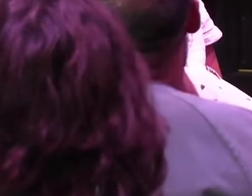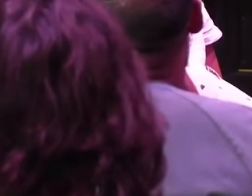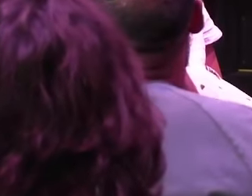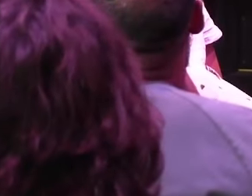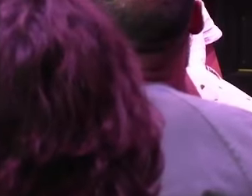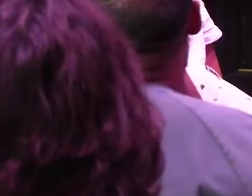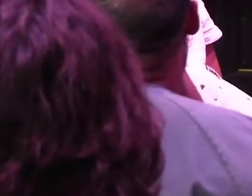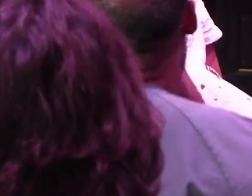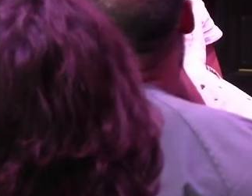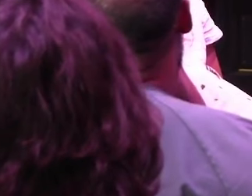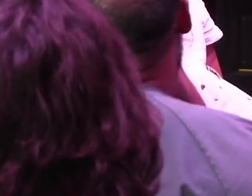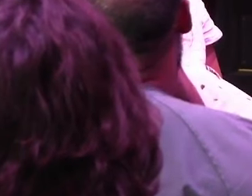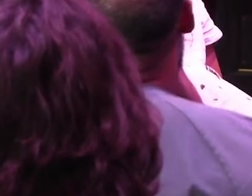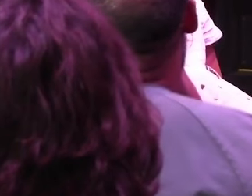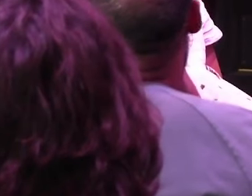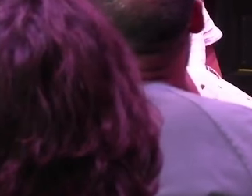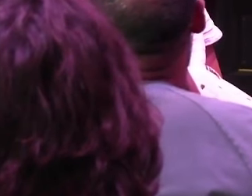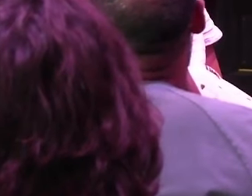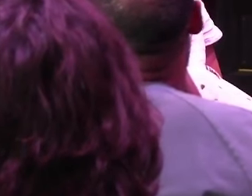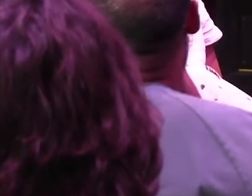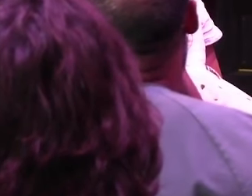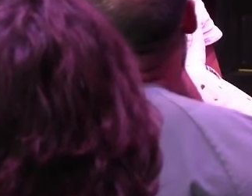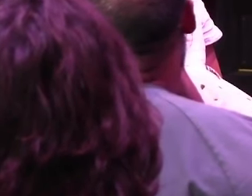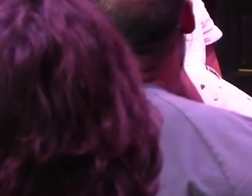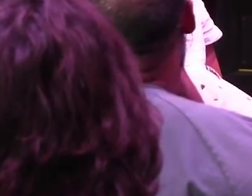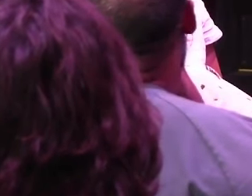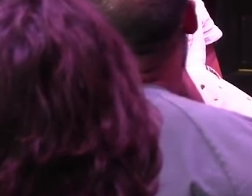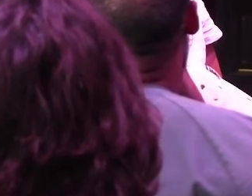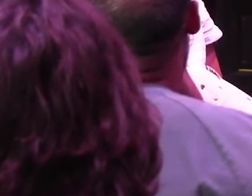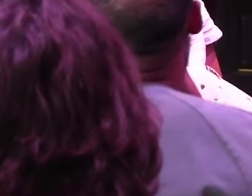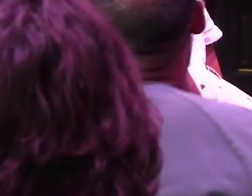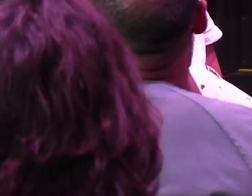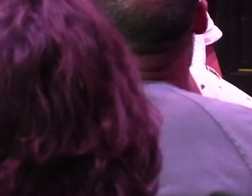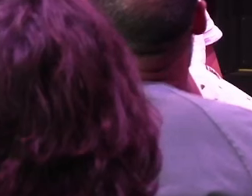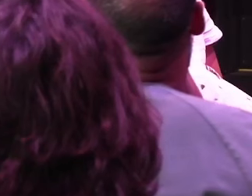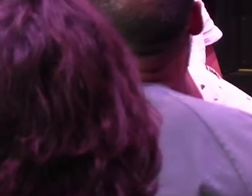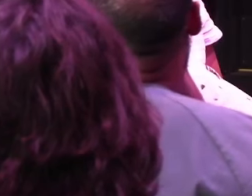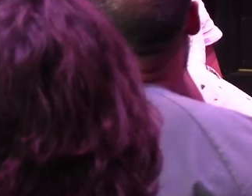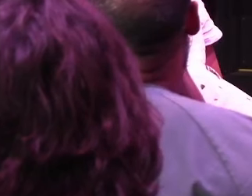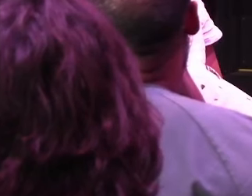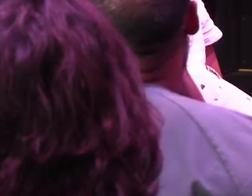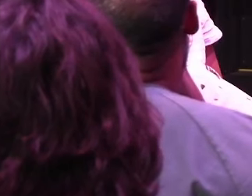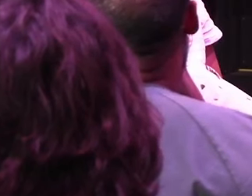cultural forms, excellence is defined by if you have a child on stage.